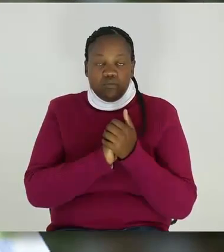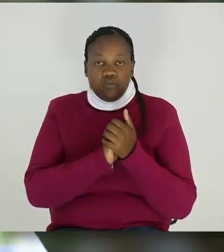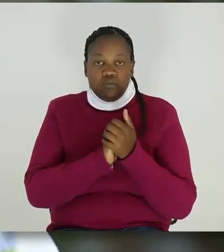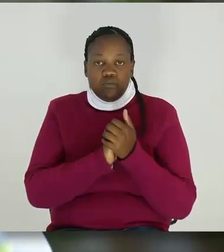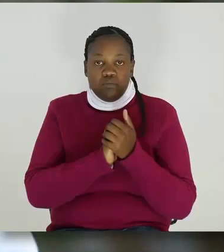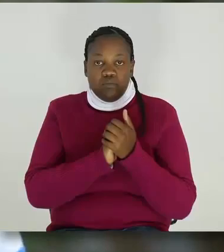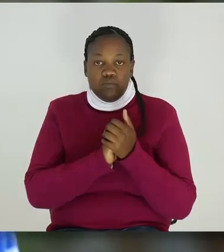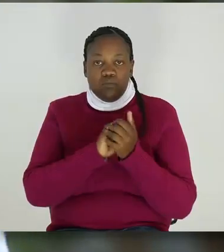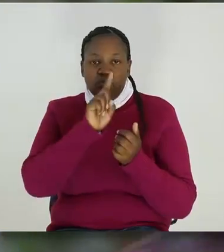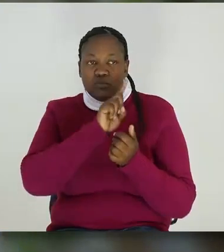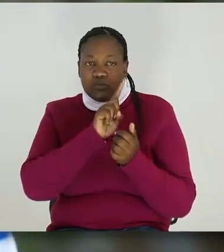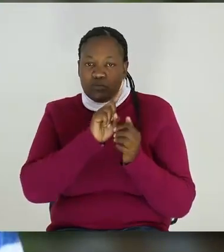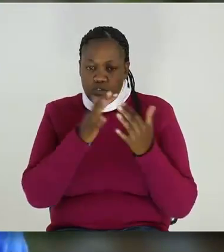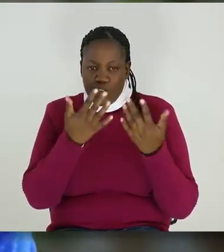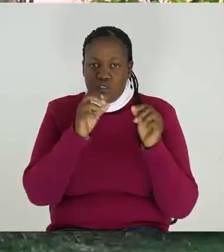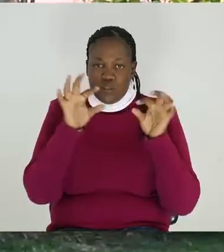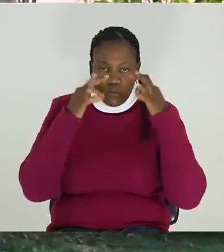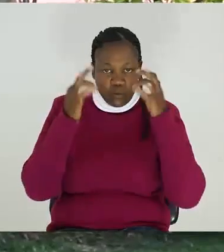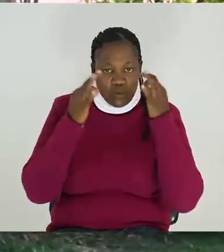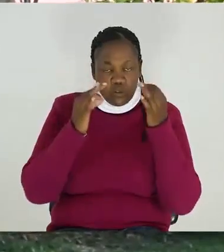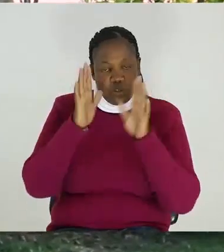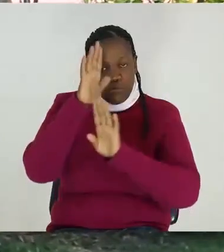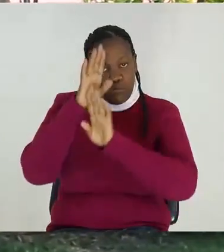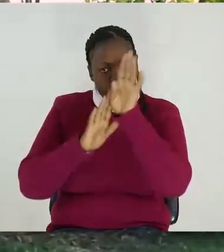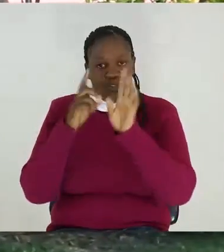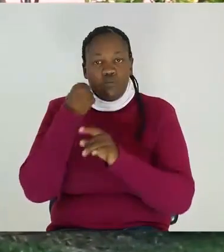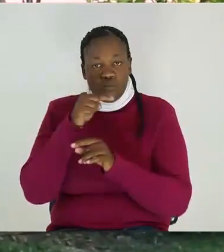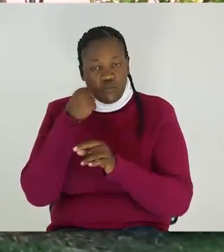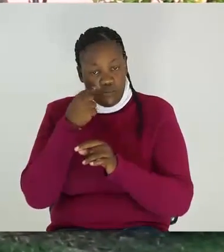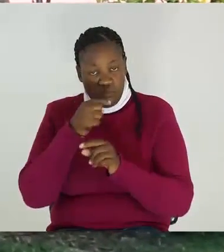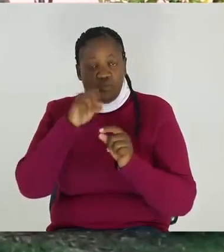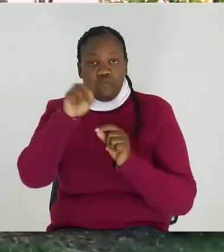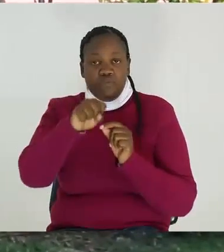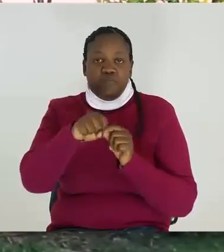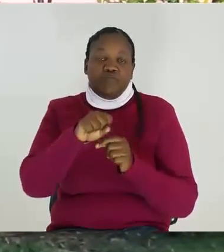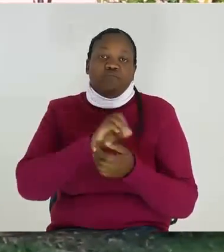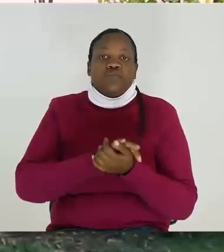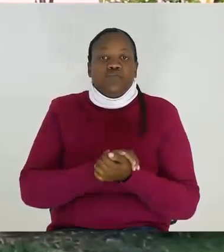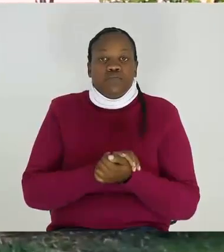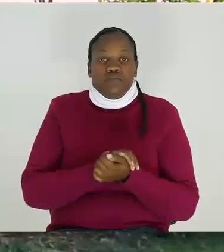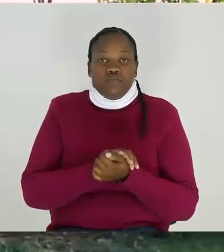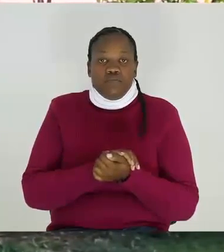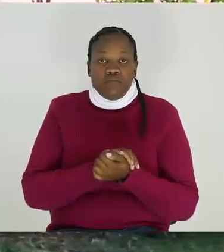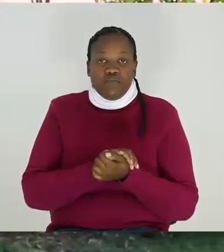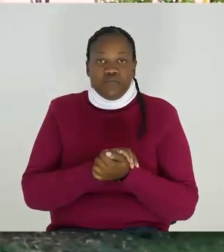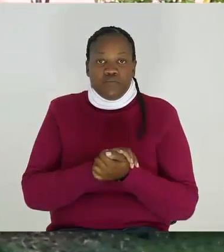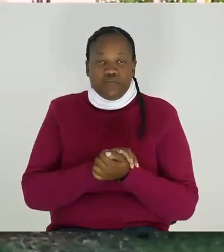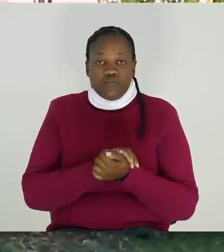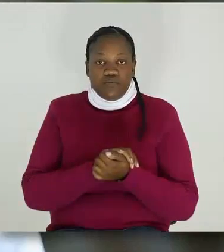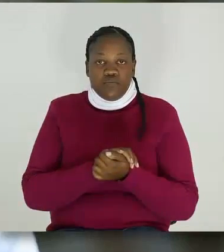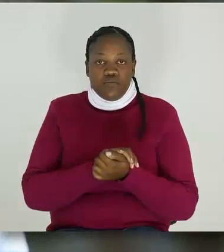purpose of all this rapping, to improve your English. Yeah, mamacita. That's good.